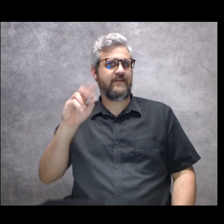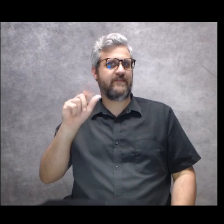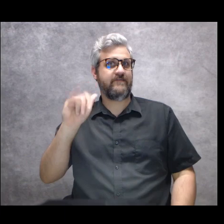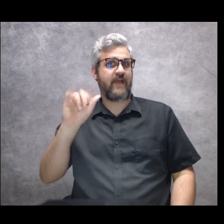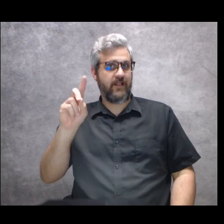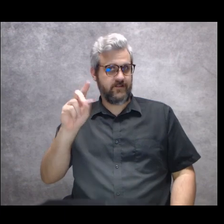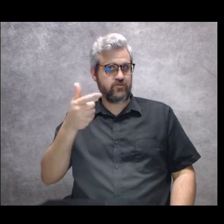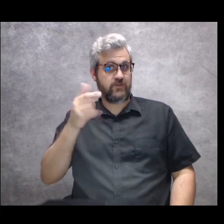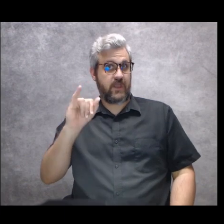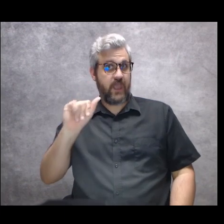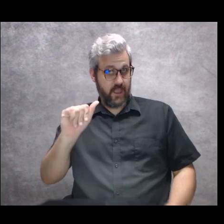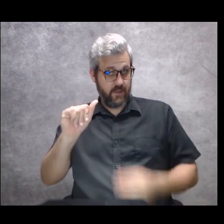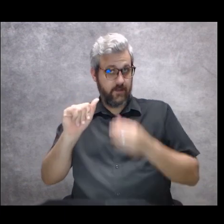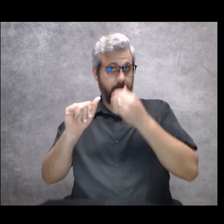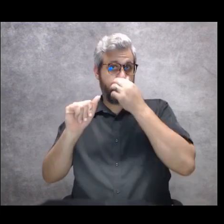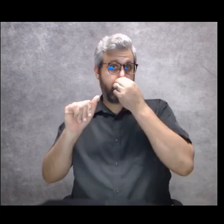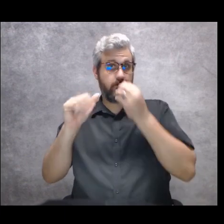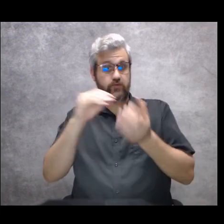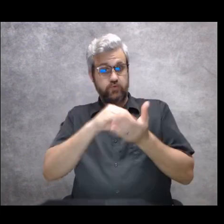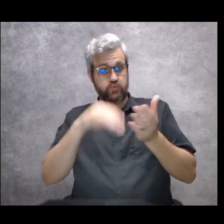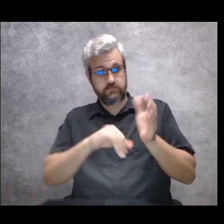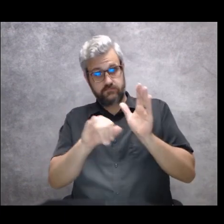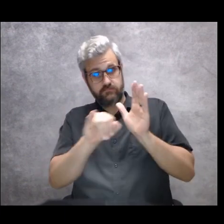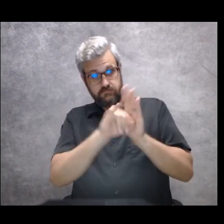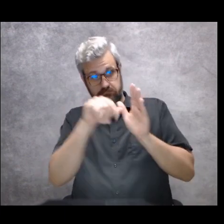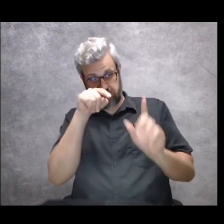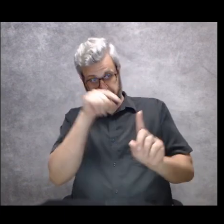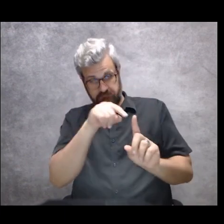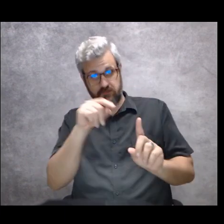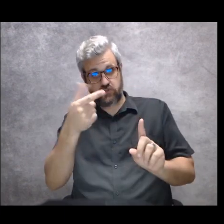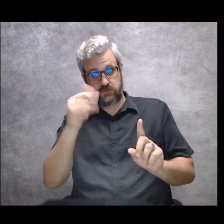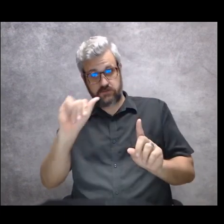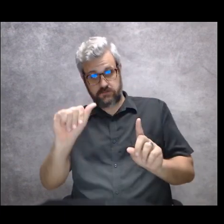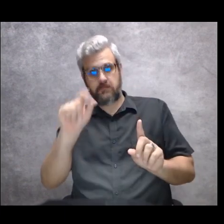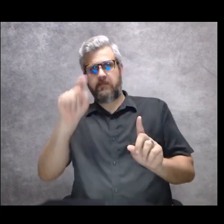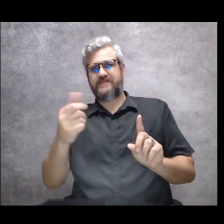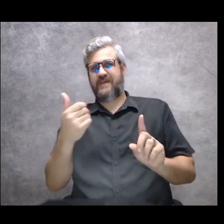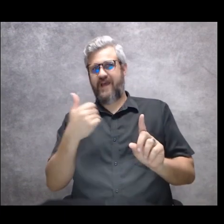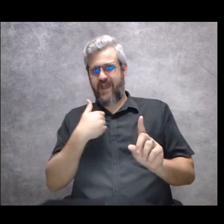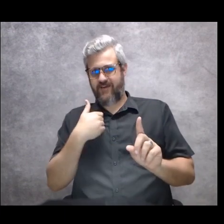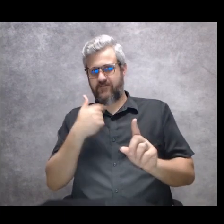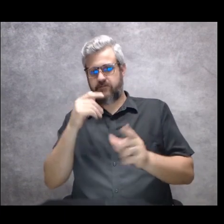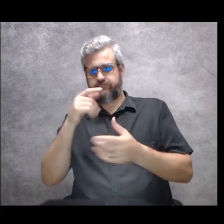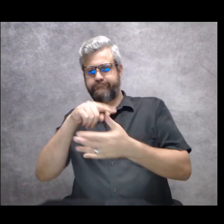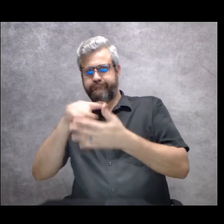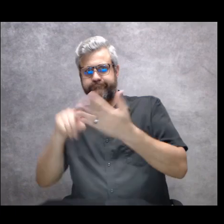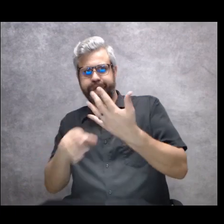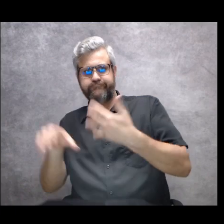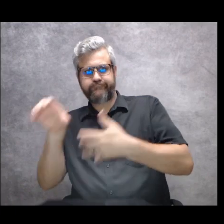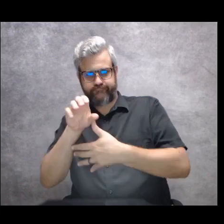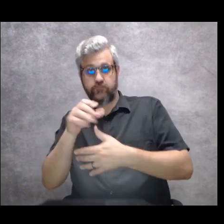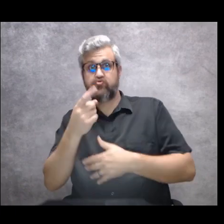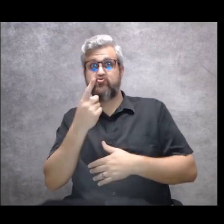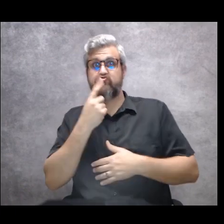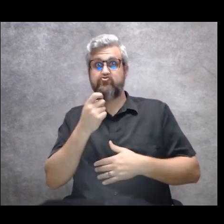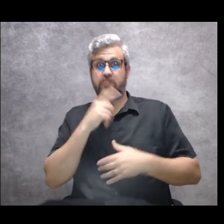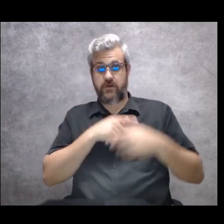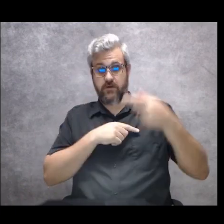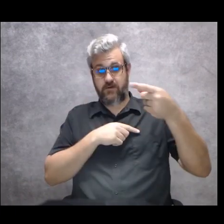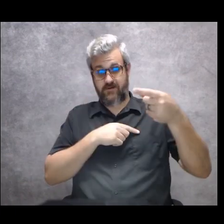entry. Students marked as GIA must have one of the following criteria indicated by the red